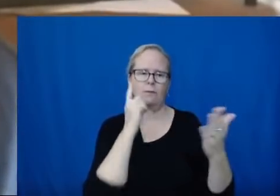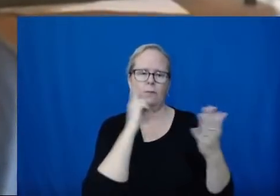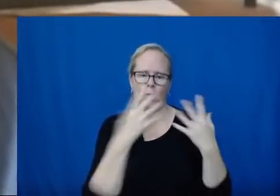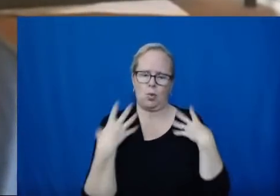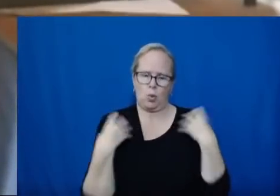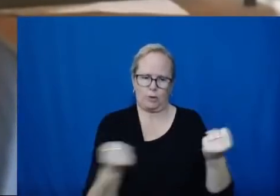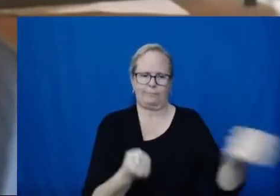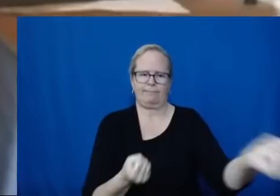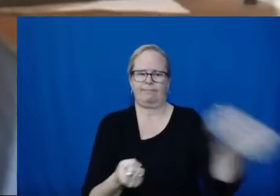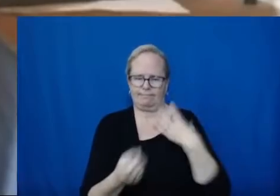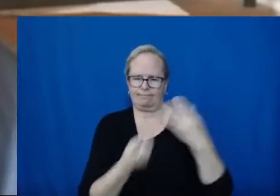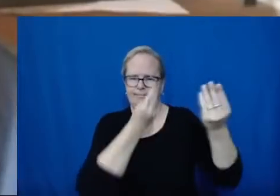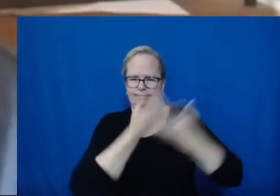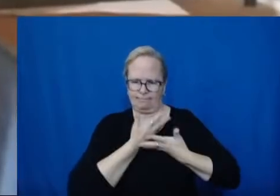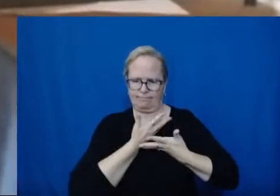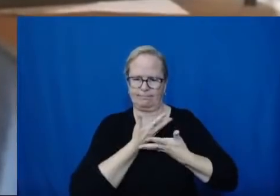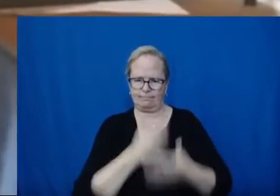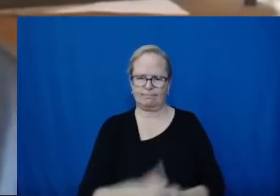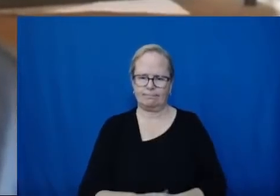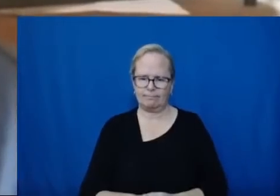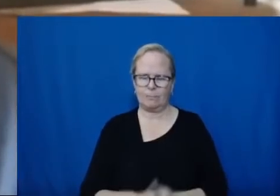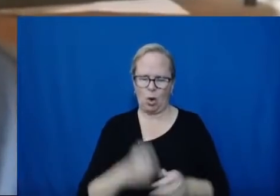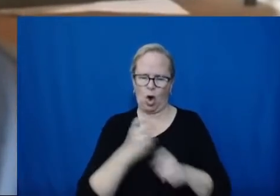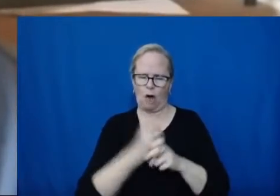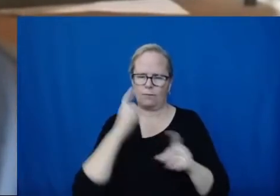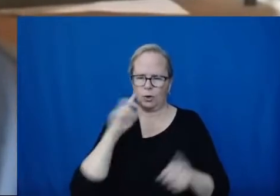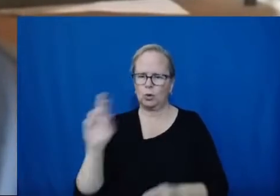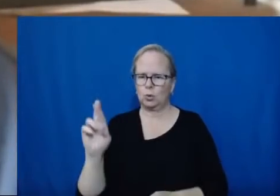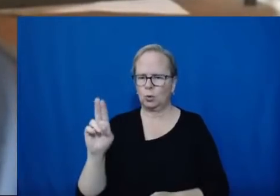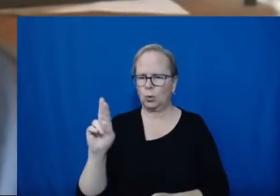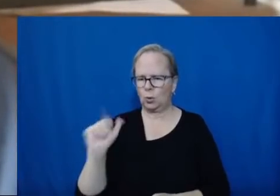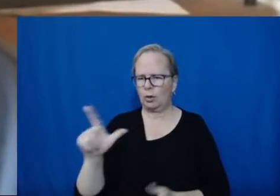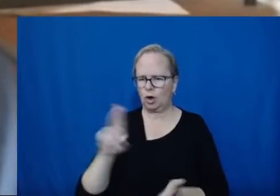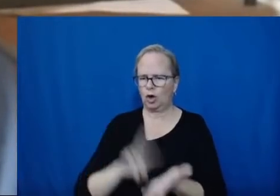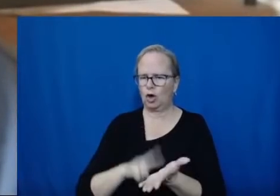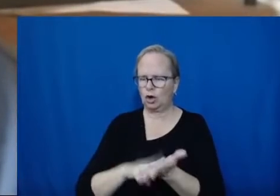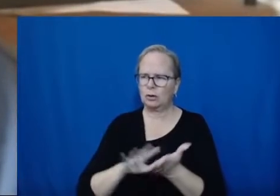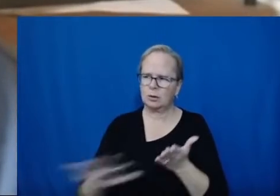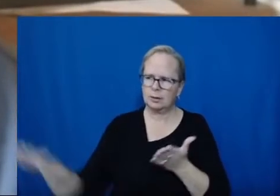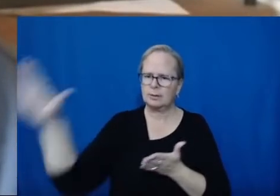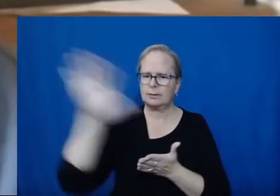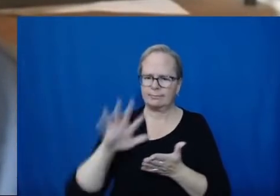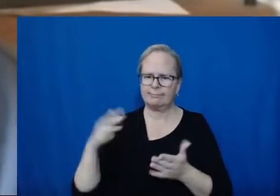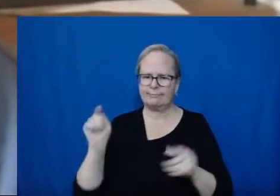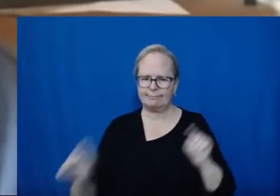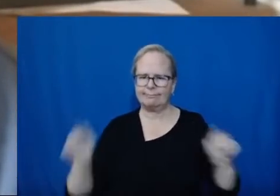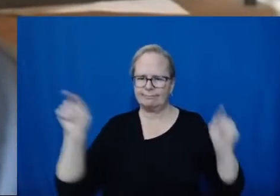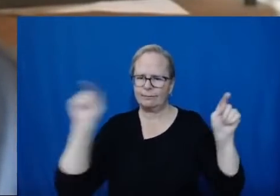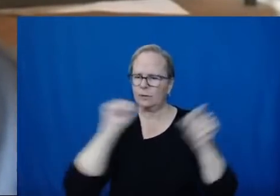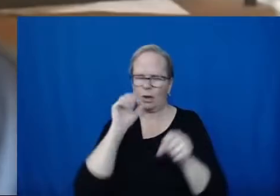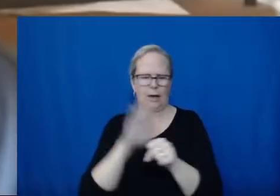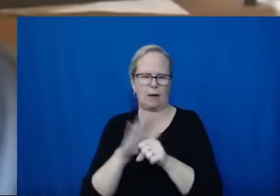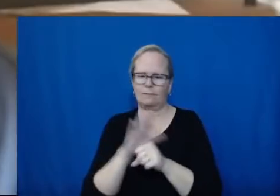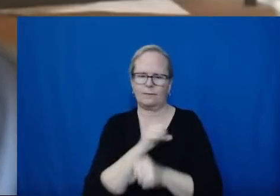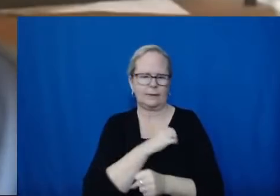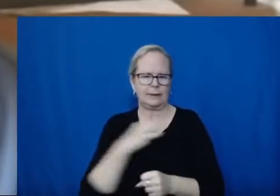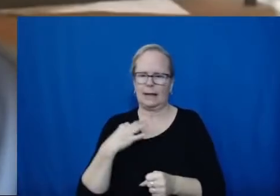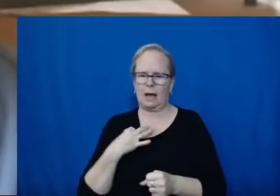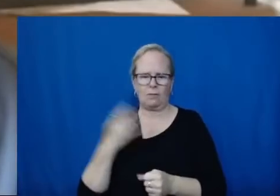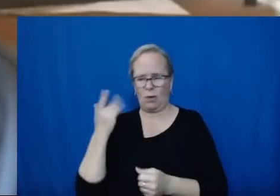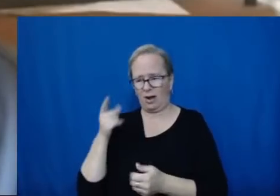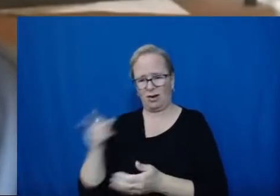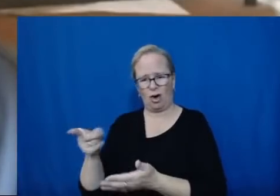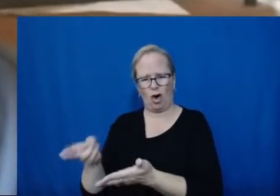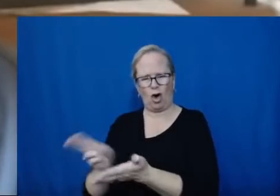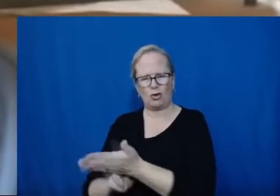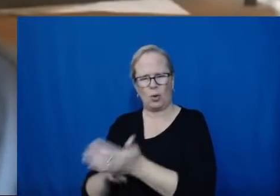It's very, very hard for nurses in particular to advocate because of the contracts they have with